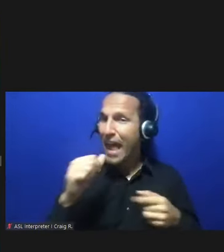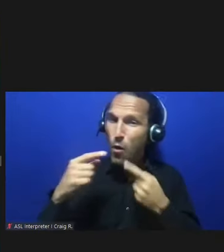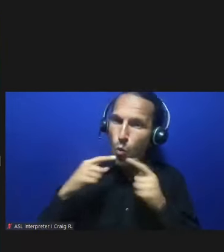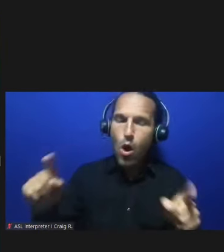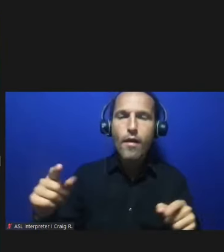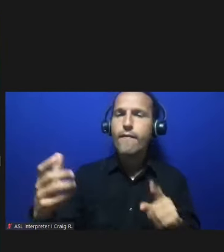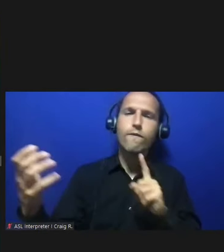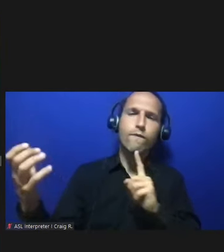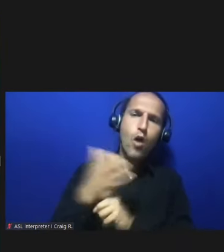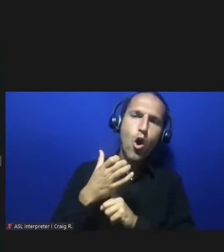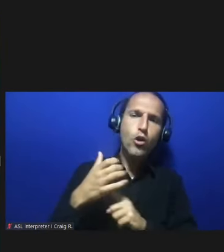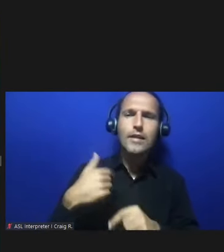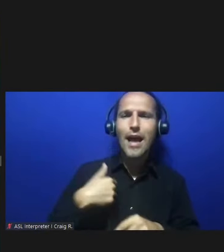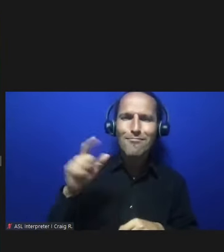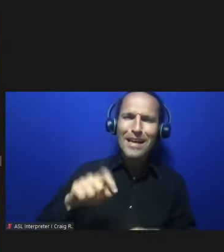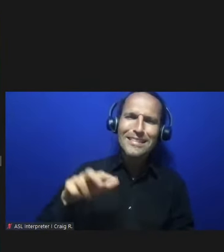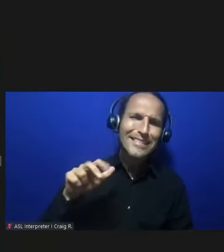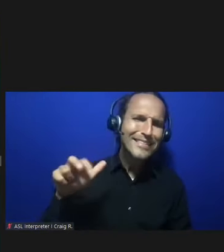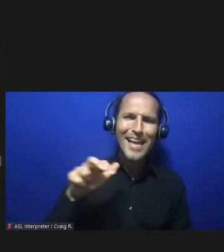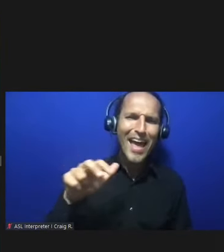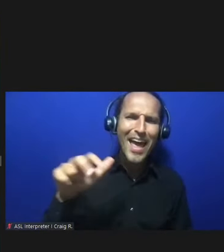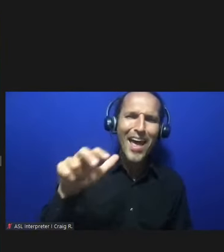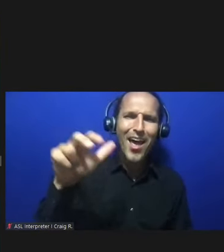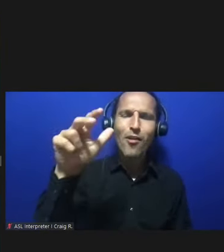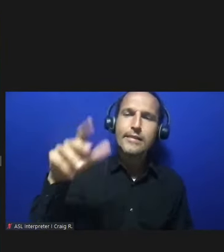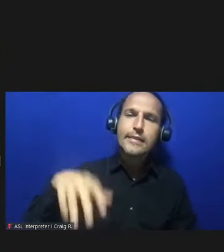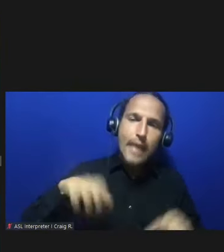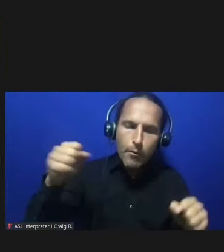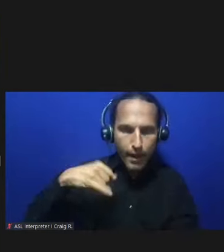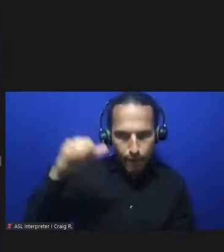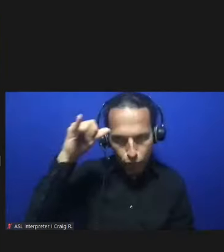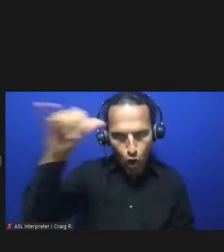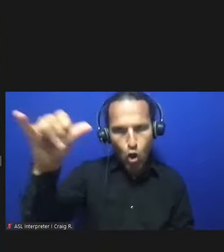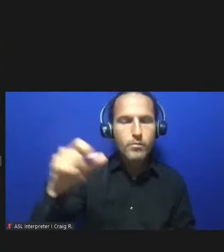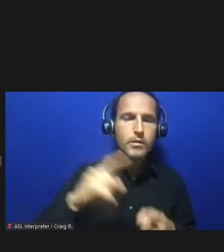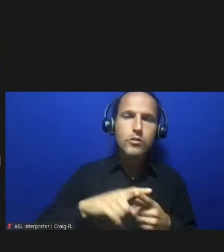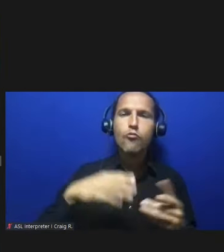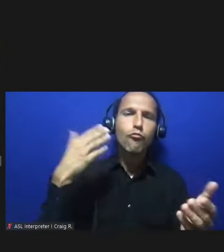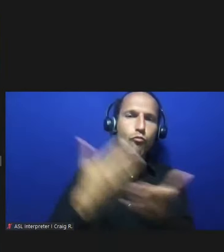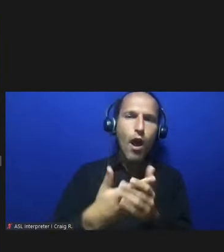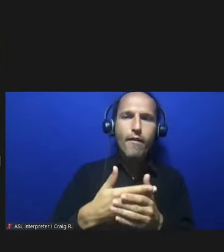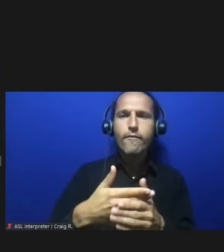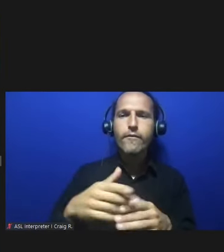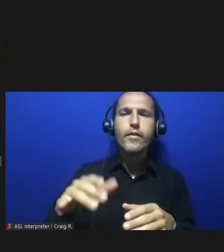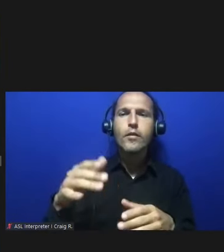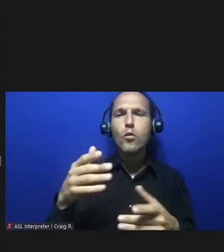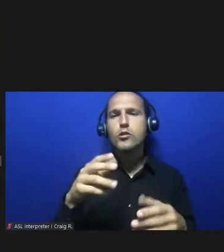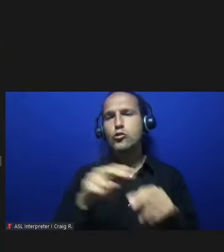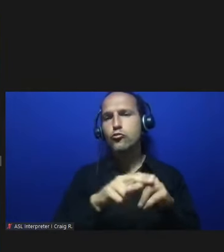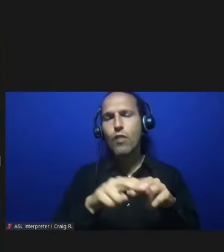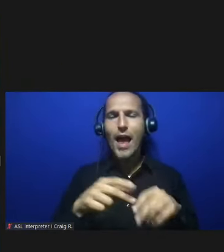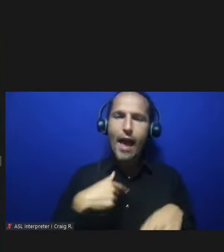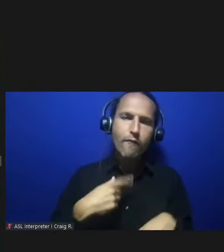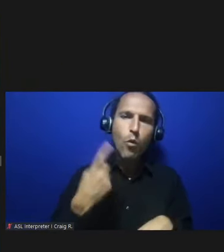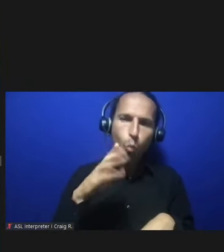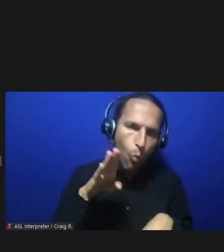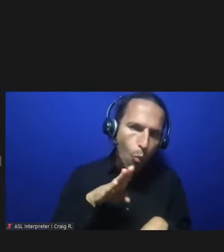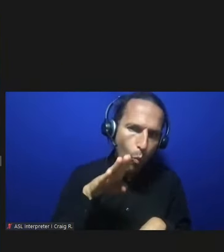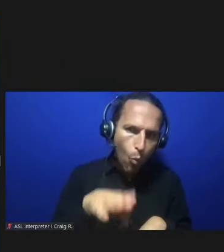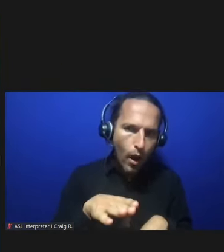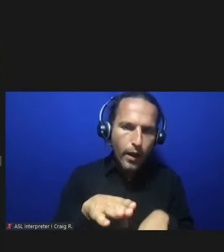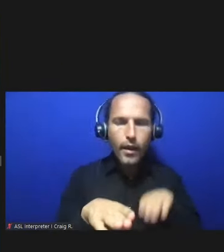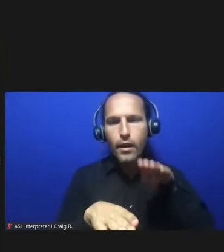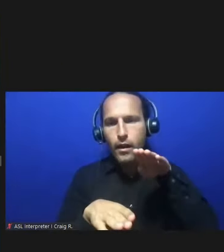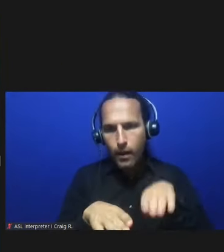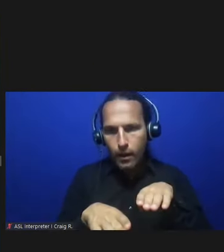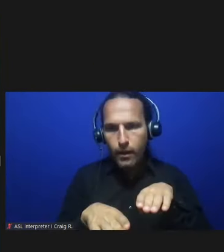am forced to use the stairs. And it takes me forever to get to the platform because I have to take one step at a time.